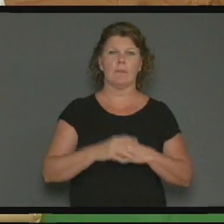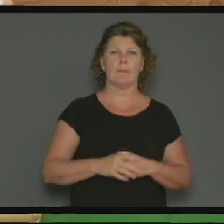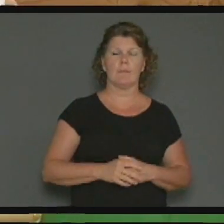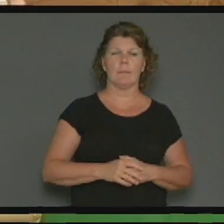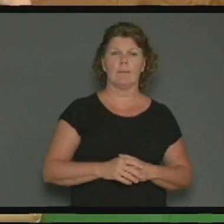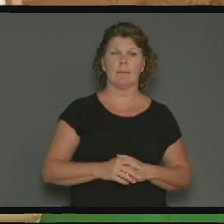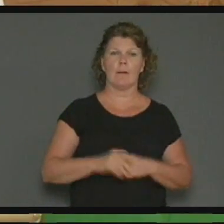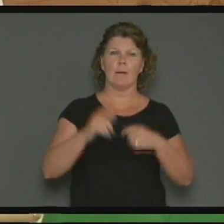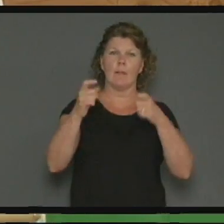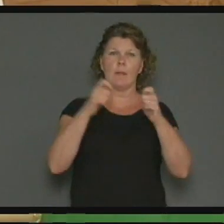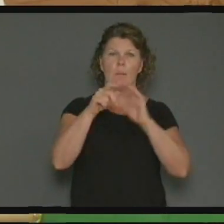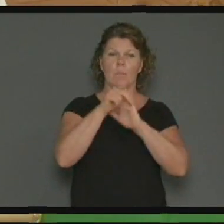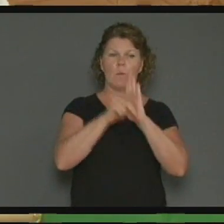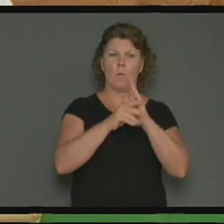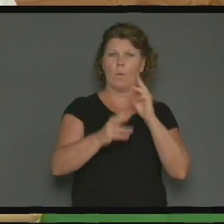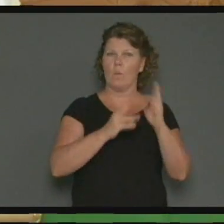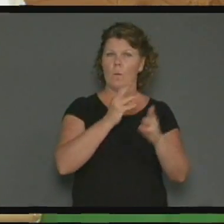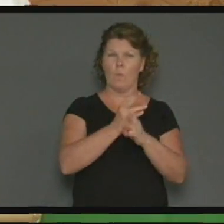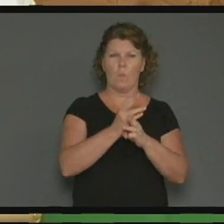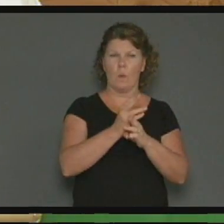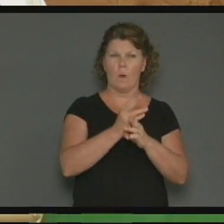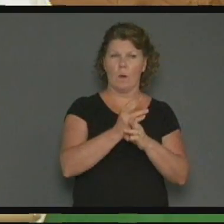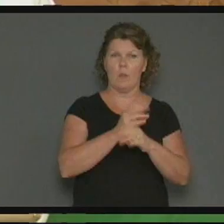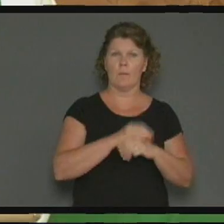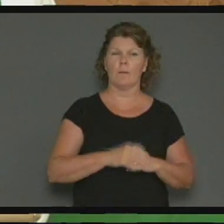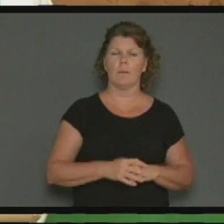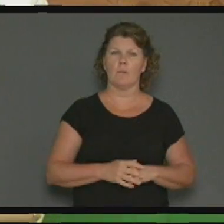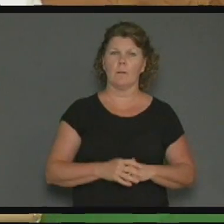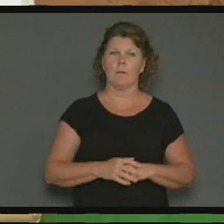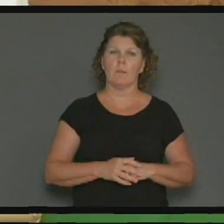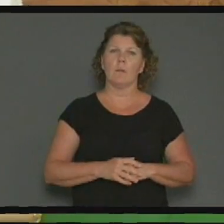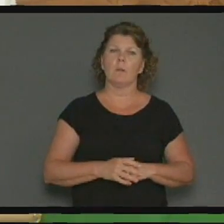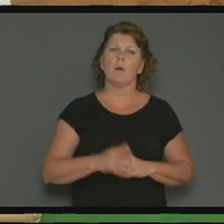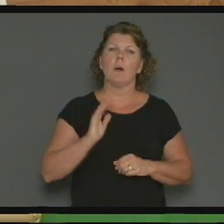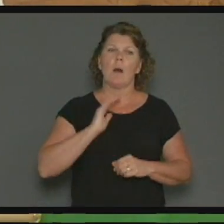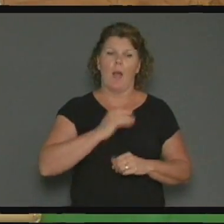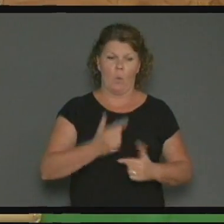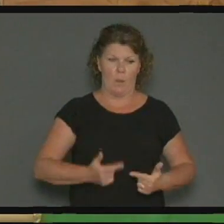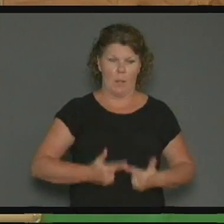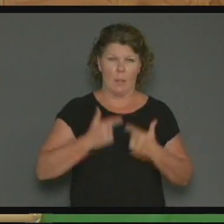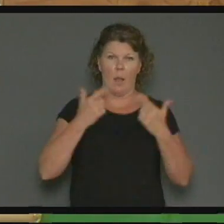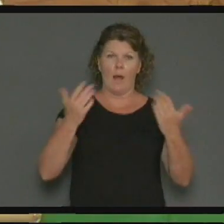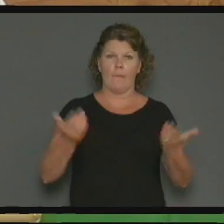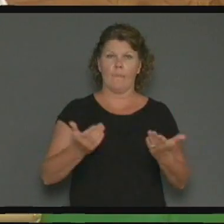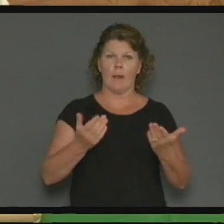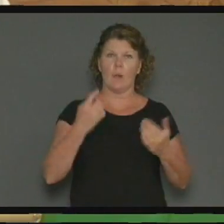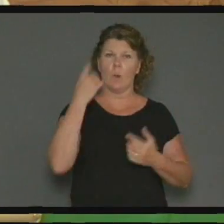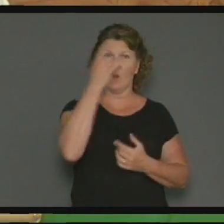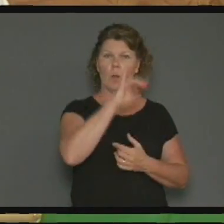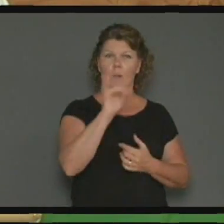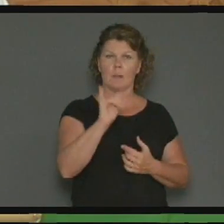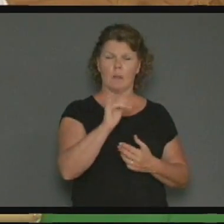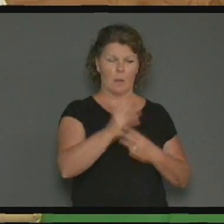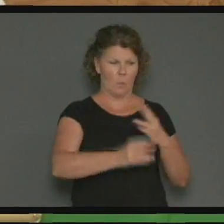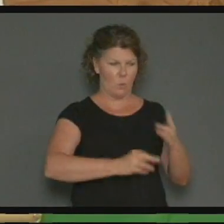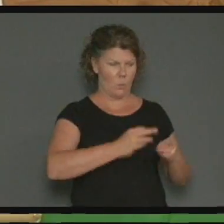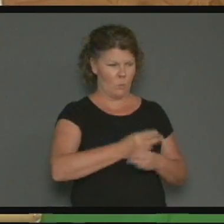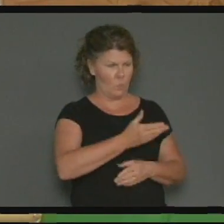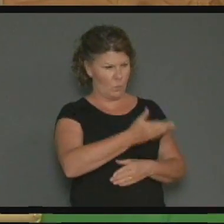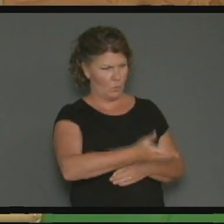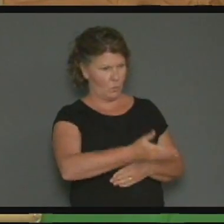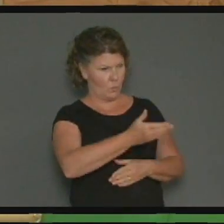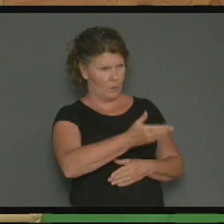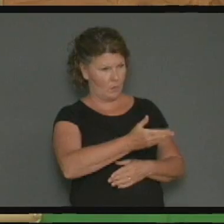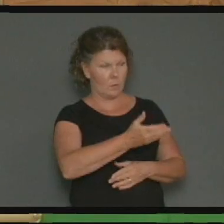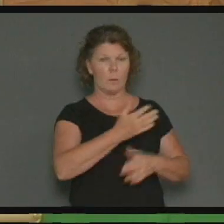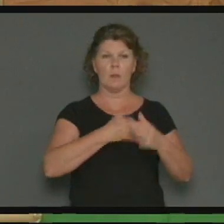governing principles of this world, that our walk through life resembles that of the world rather than